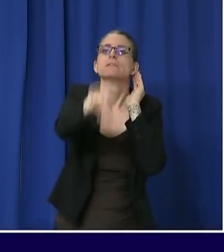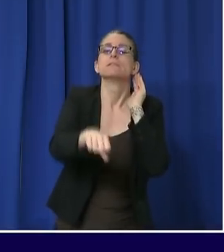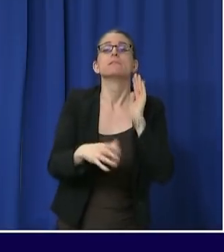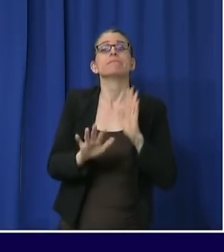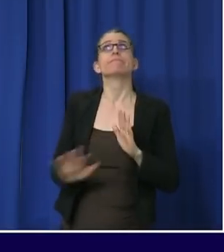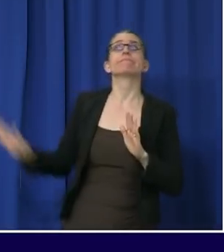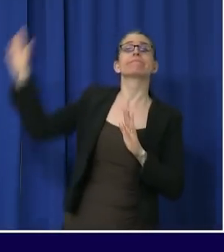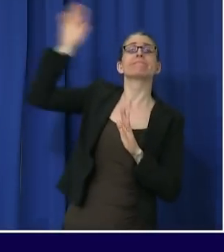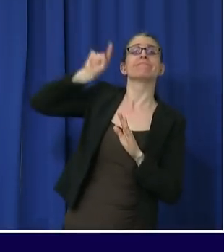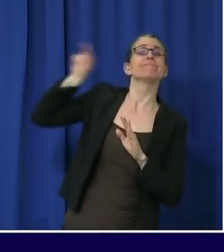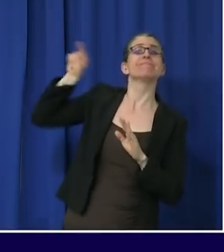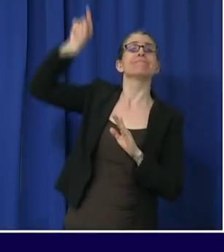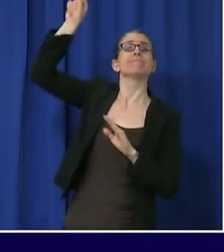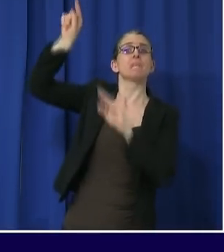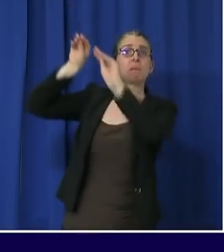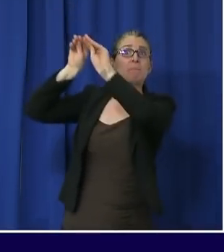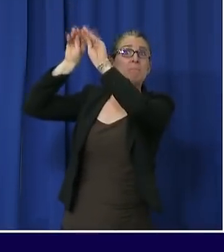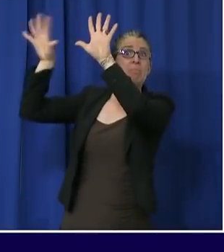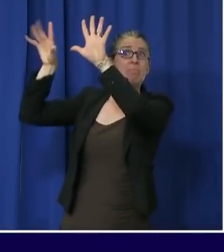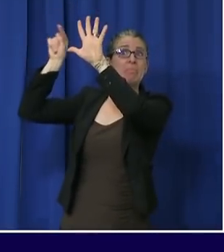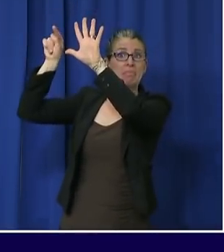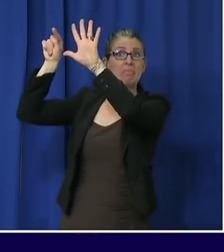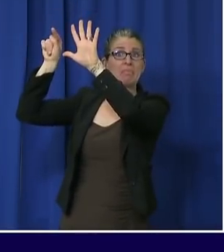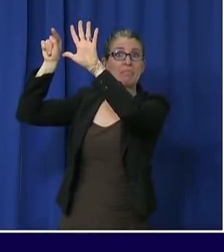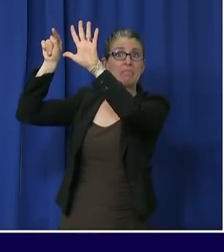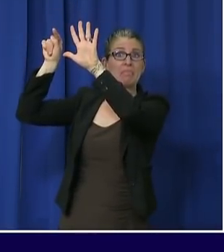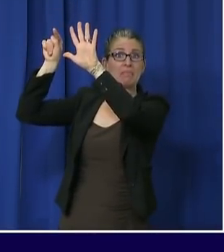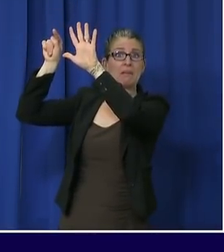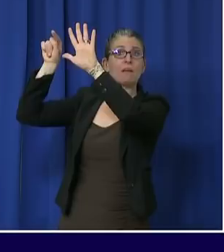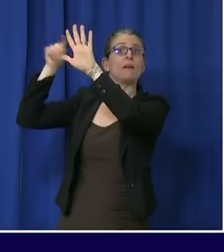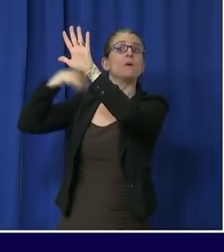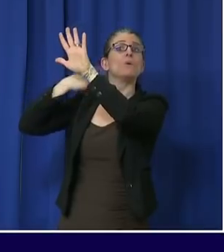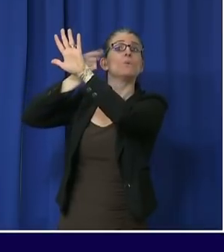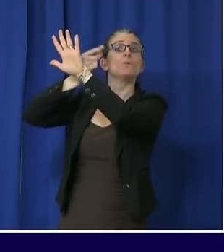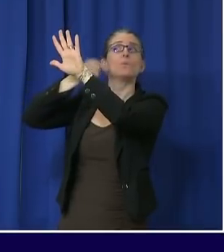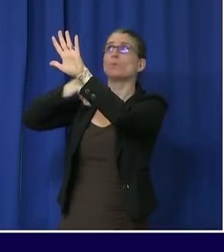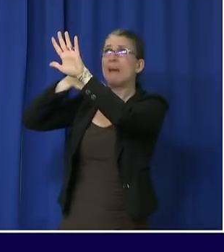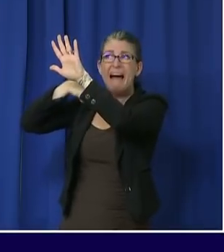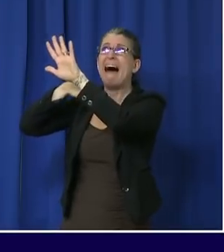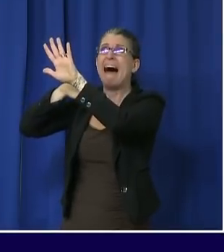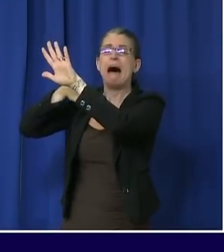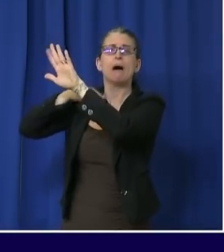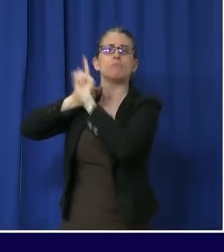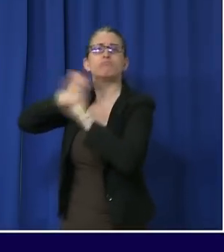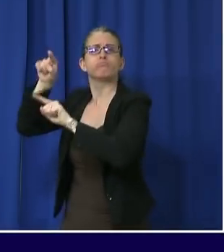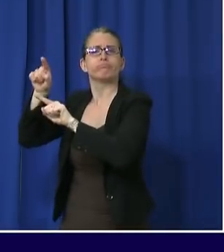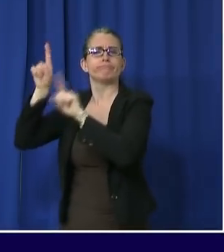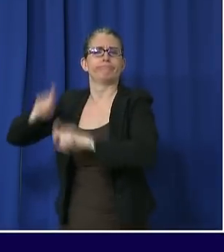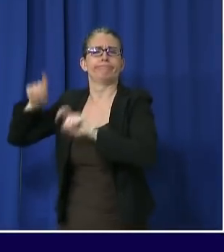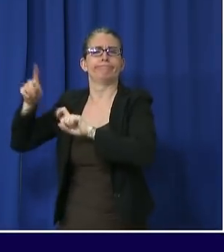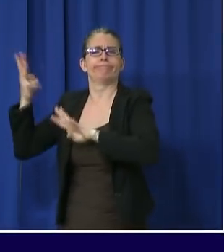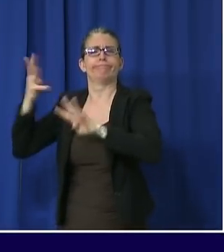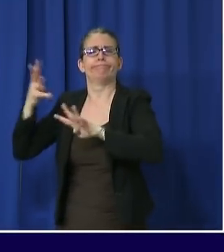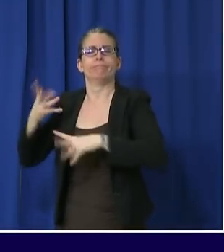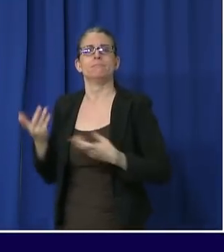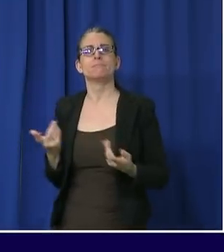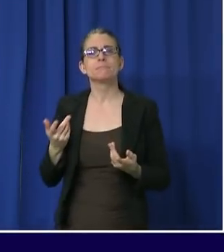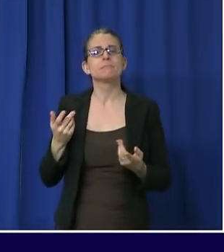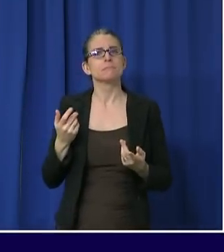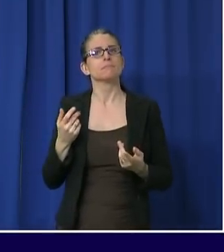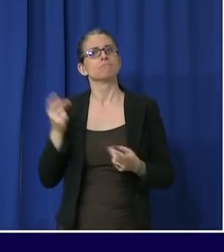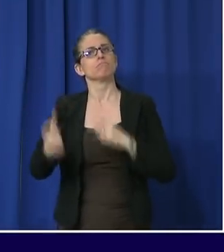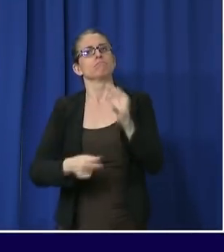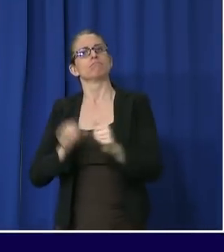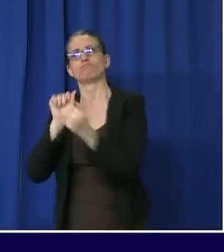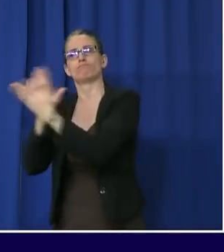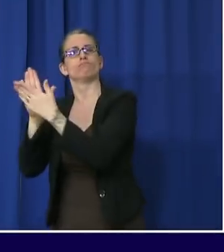infrastructure in place such that providers don't need to worry about tiers and prioritization schemes. So, that's kind of how I've